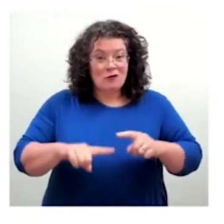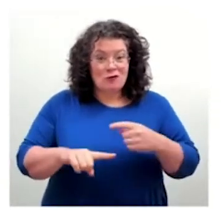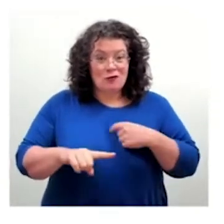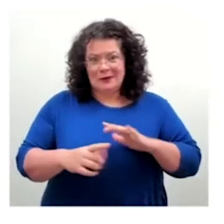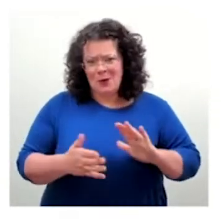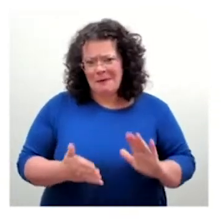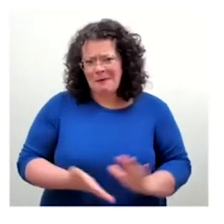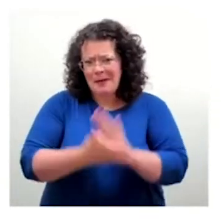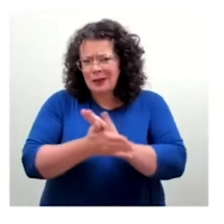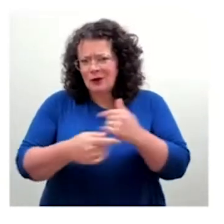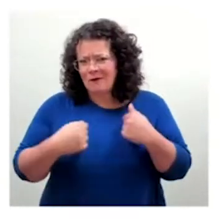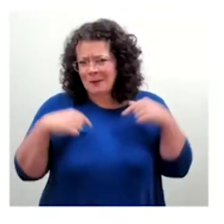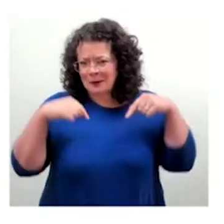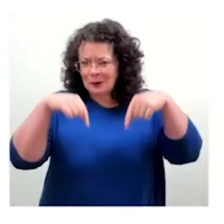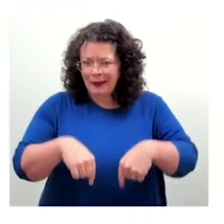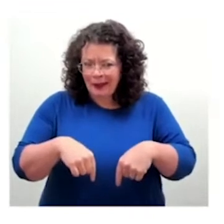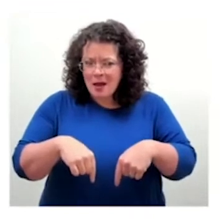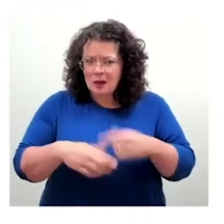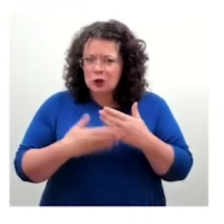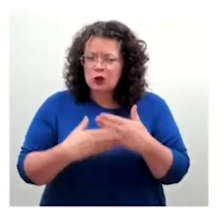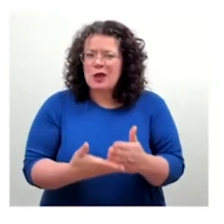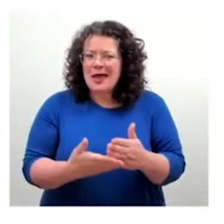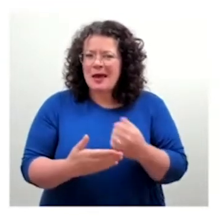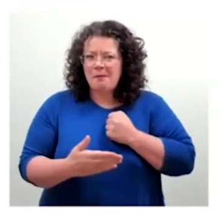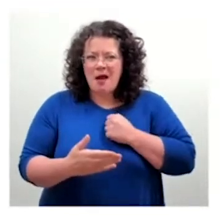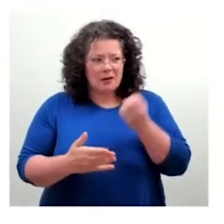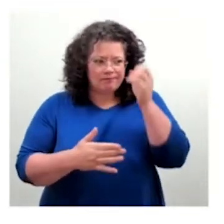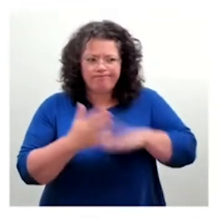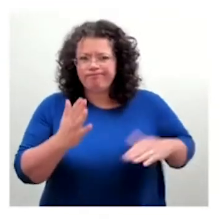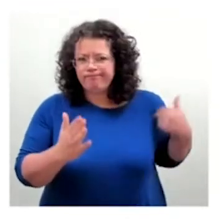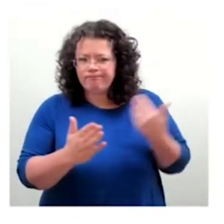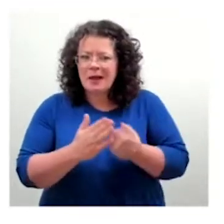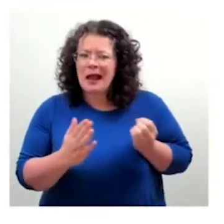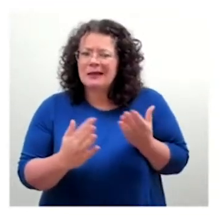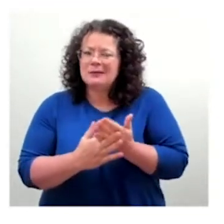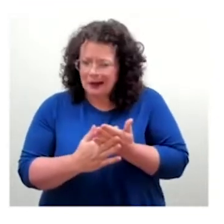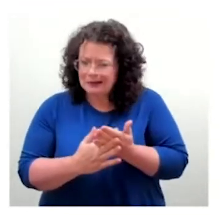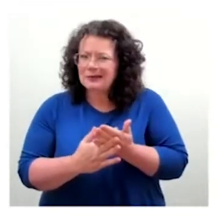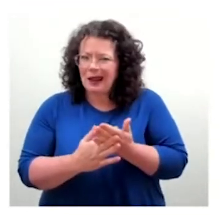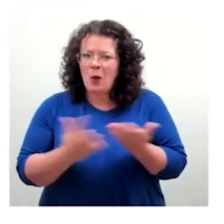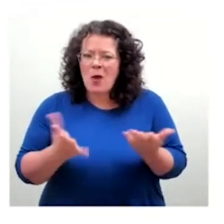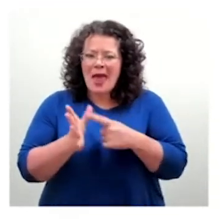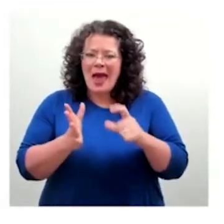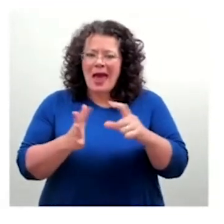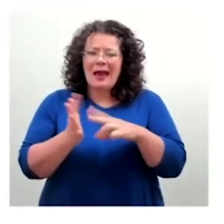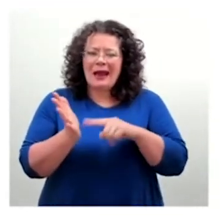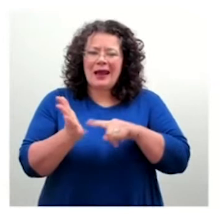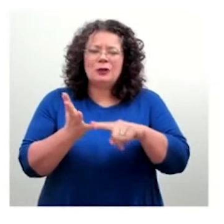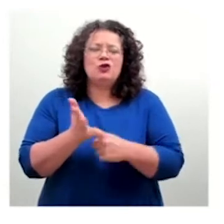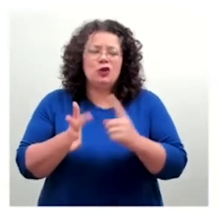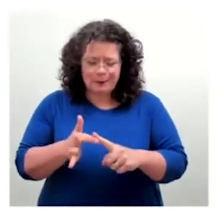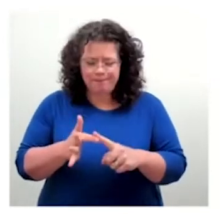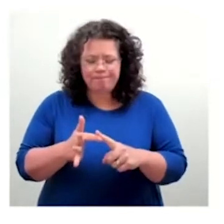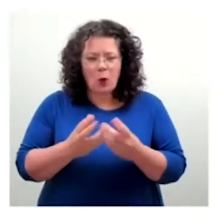very much. If I want to share my audio description, I would like to mention that I am a Latino